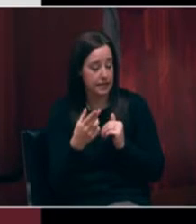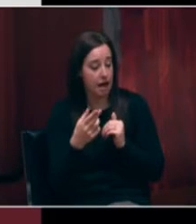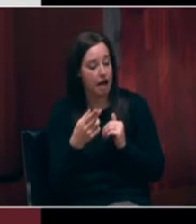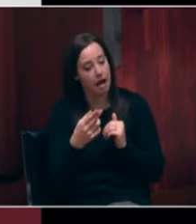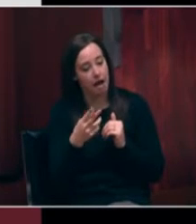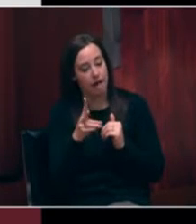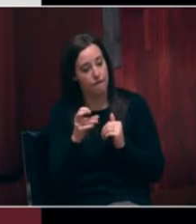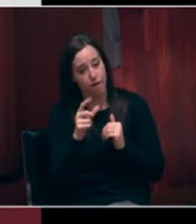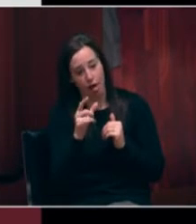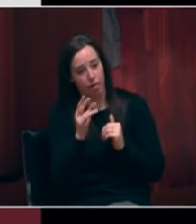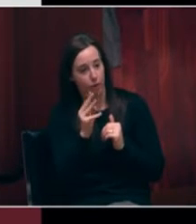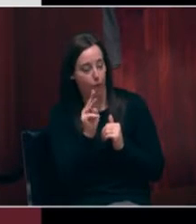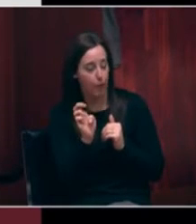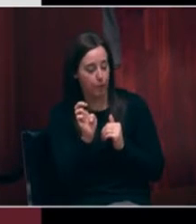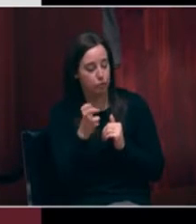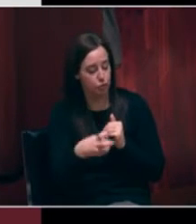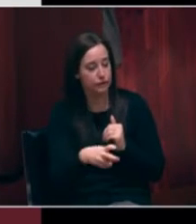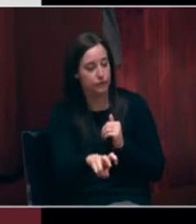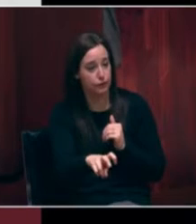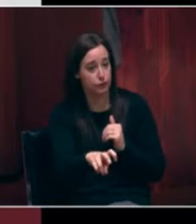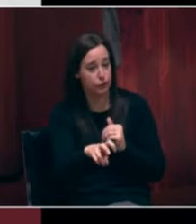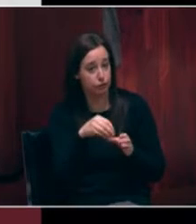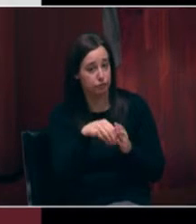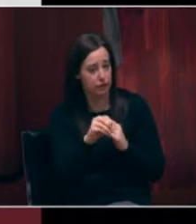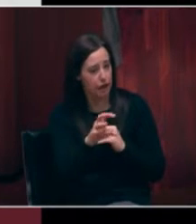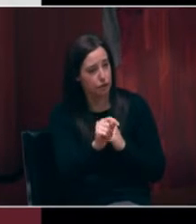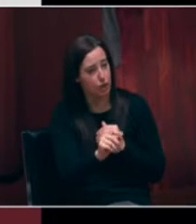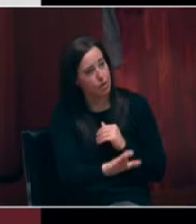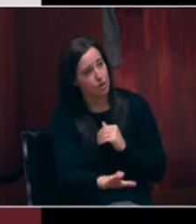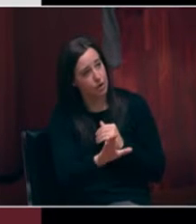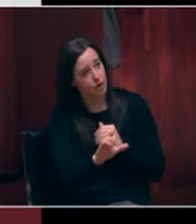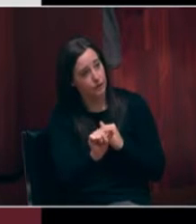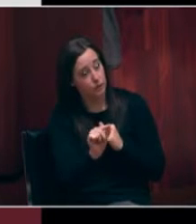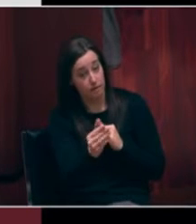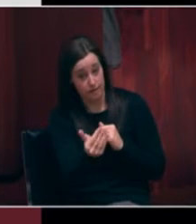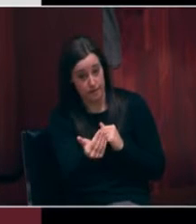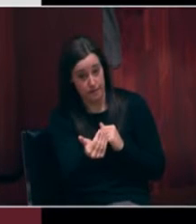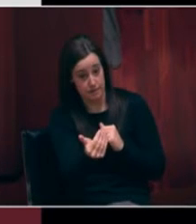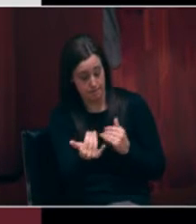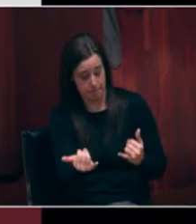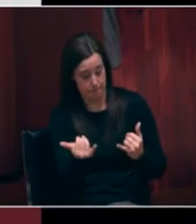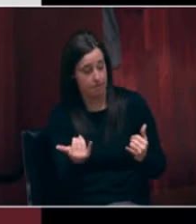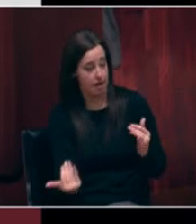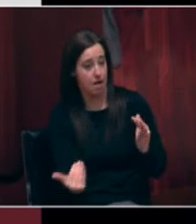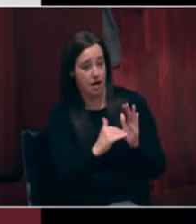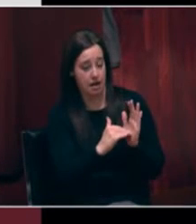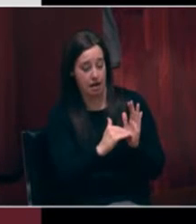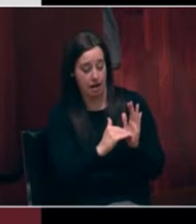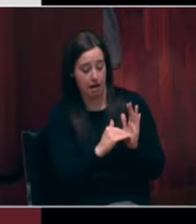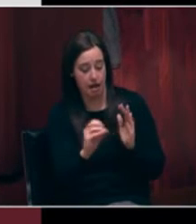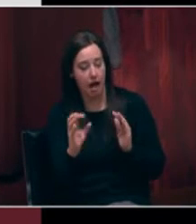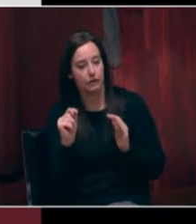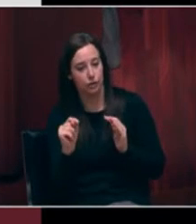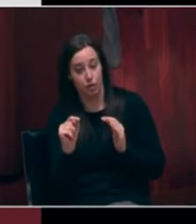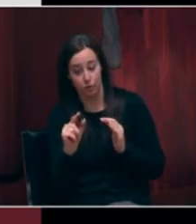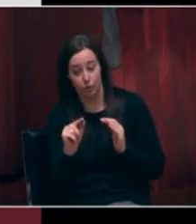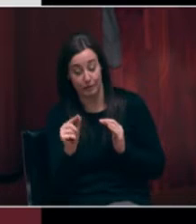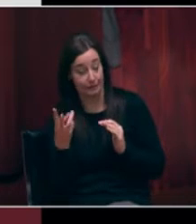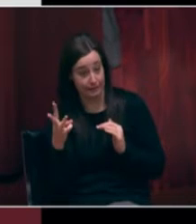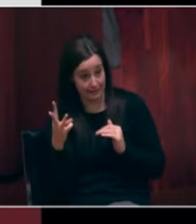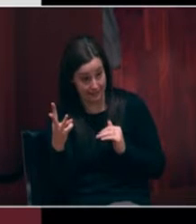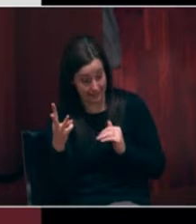transfers, both in October of 2015 and now again in October of